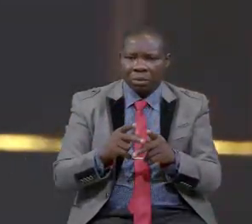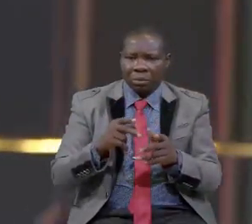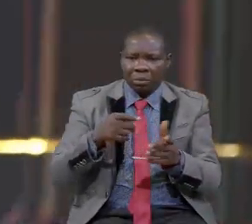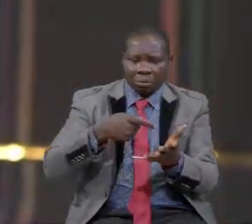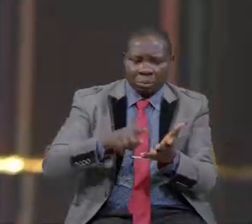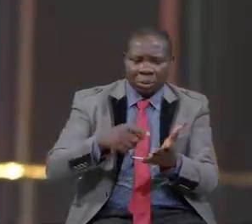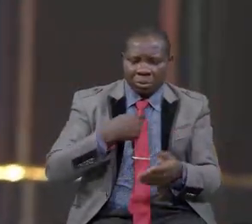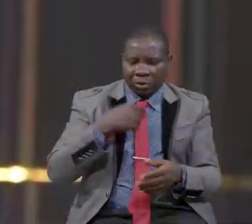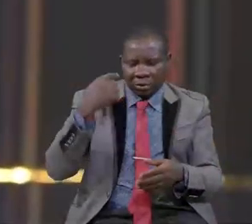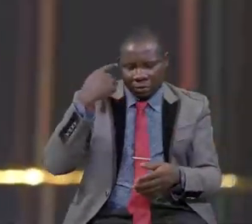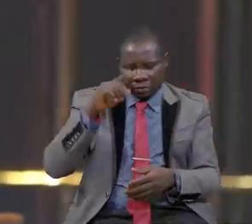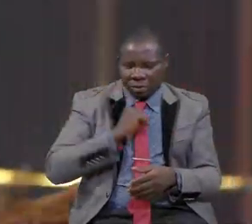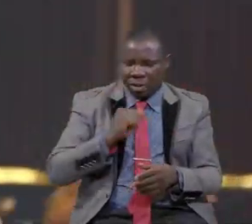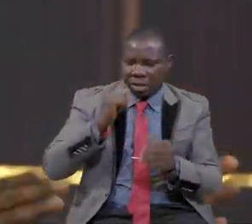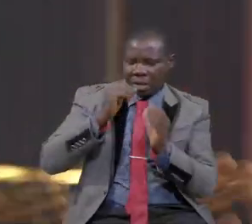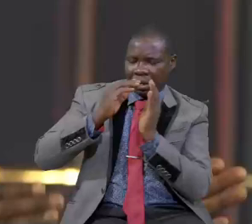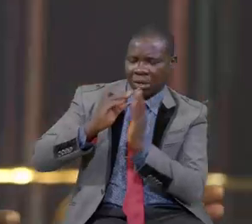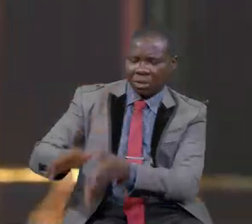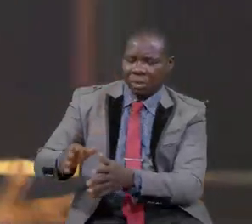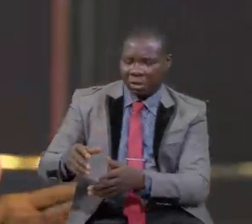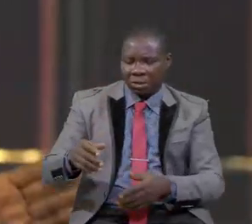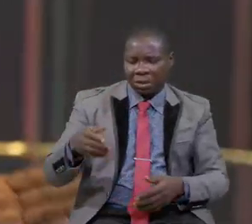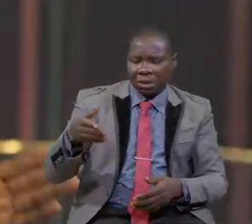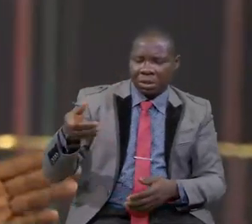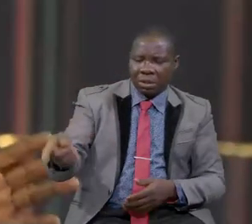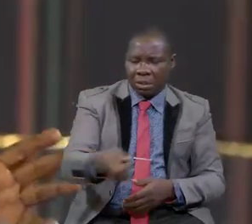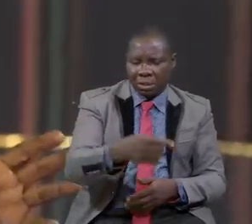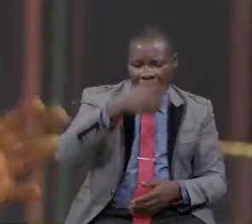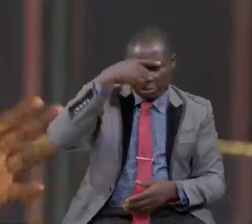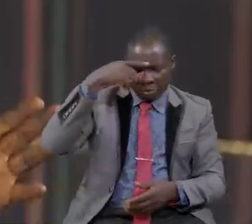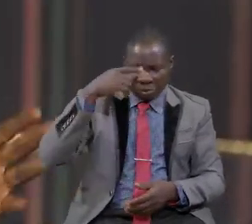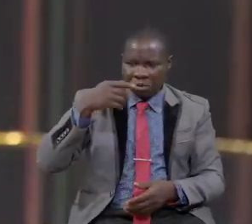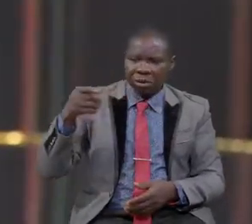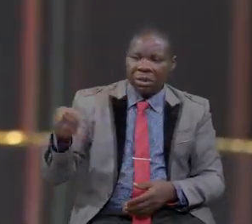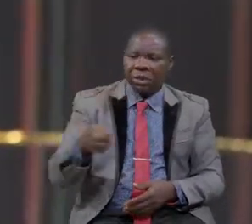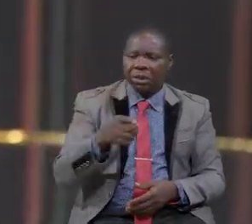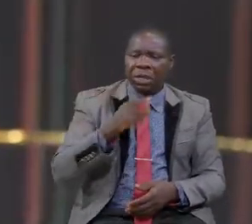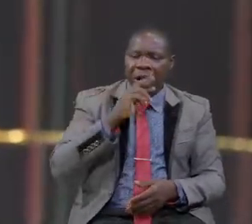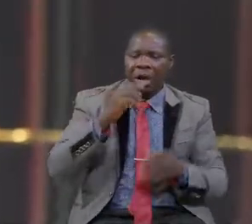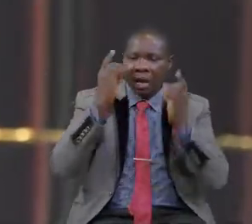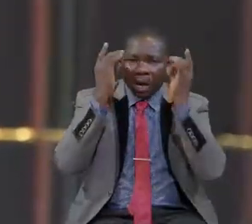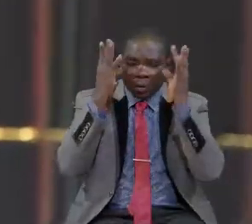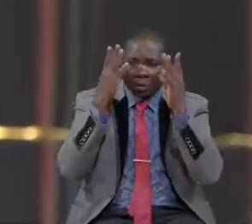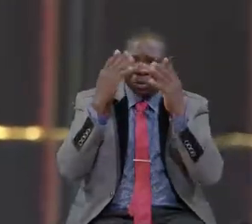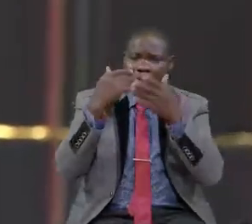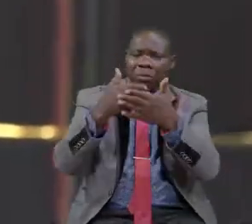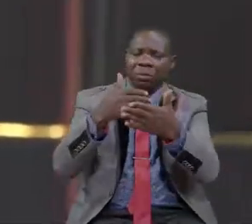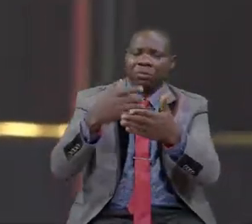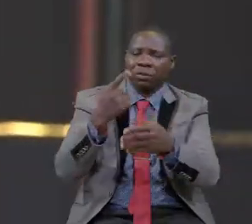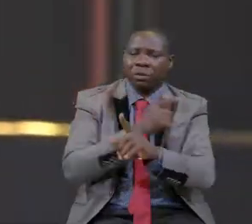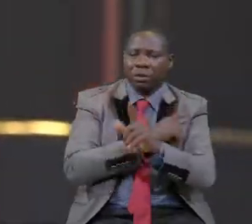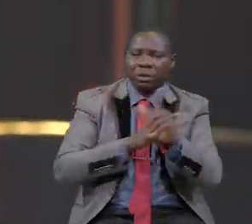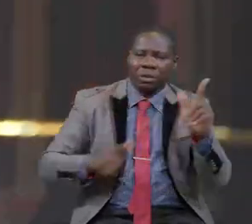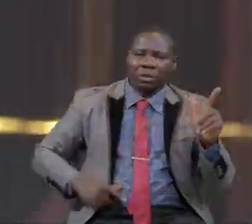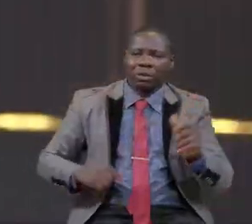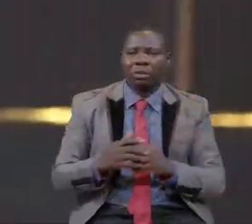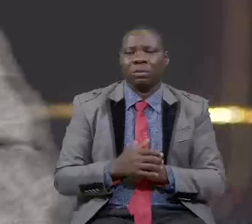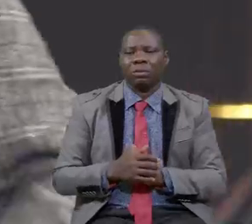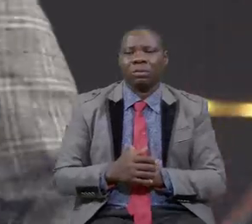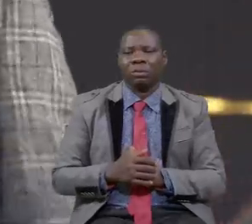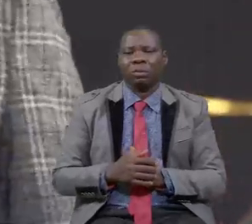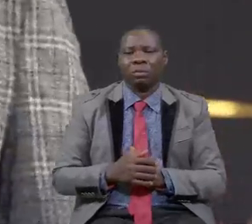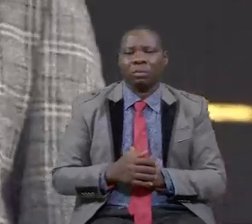abandon them because they are abominations in the sight of the Lord. Raise